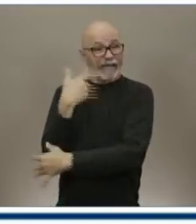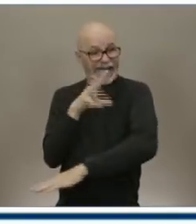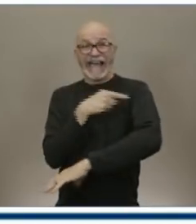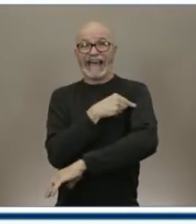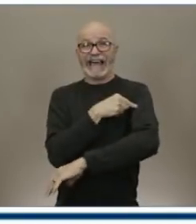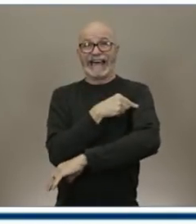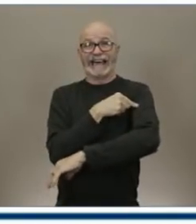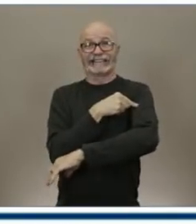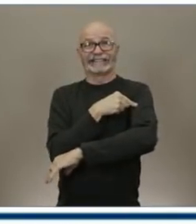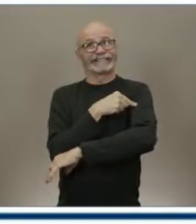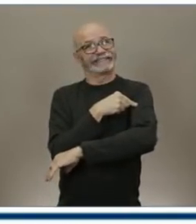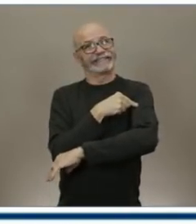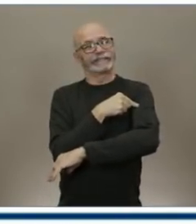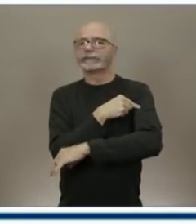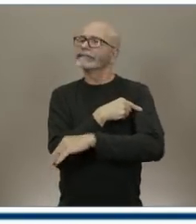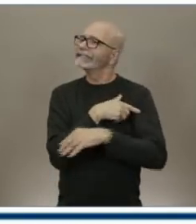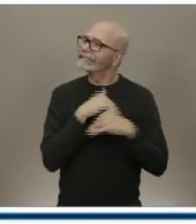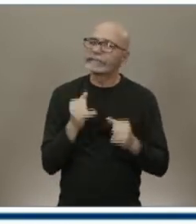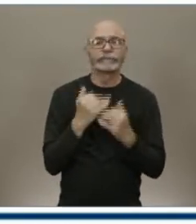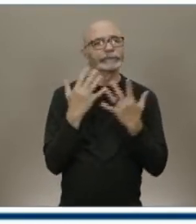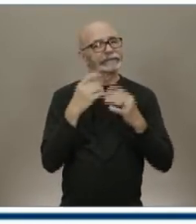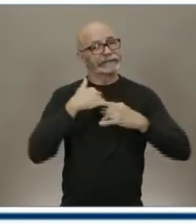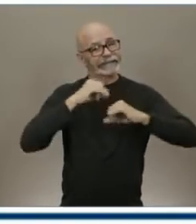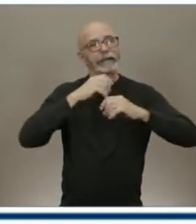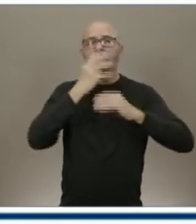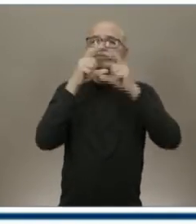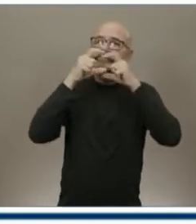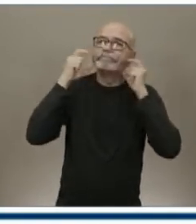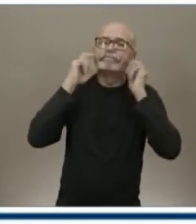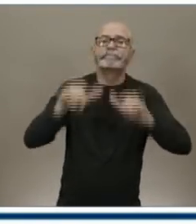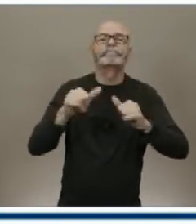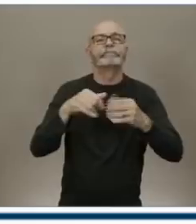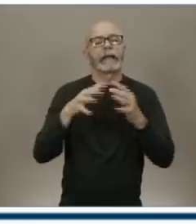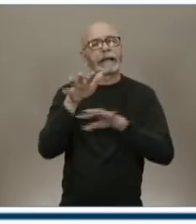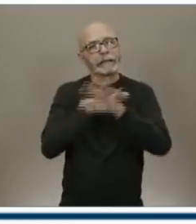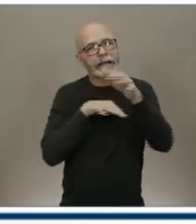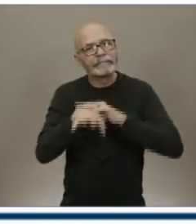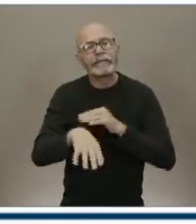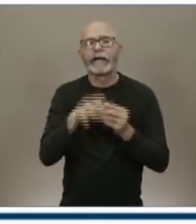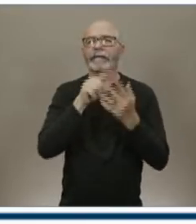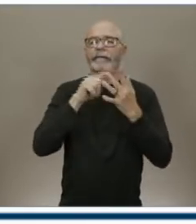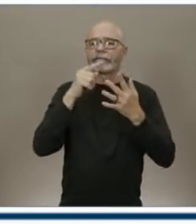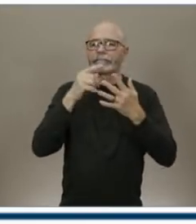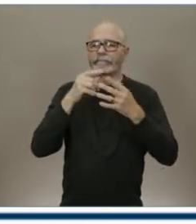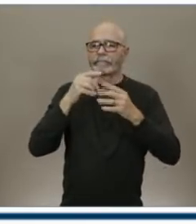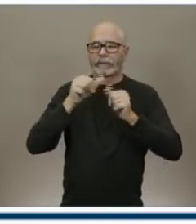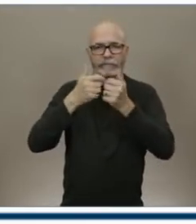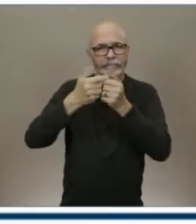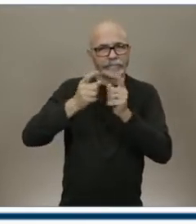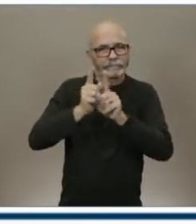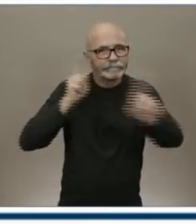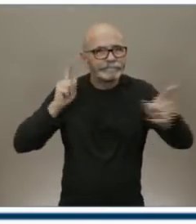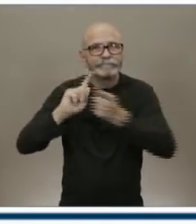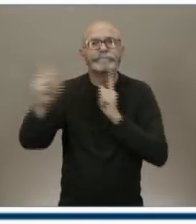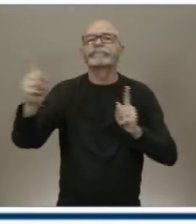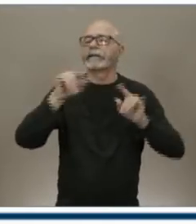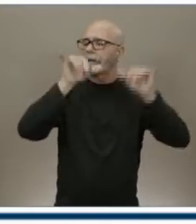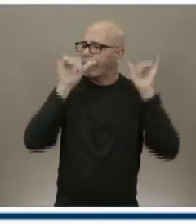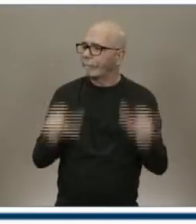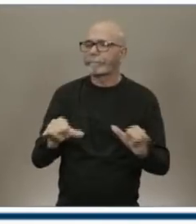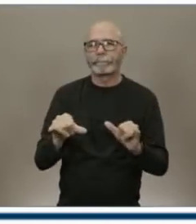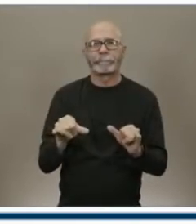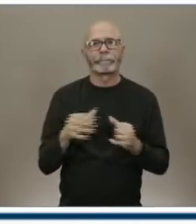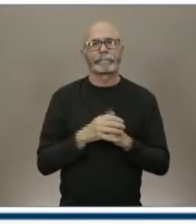to stick with our public health measures like wearing masks, keeping physical distancing. We know the vaccine, it gives